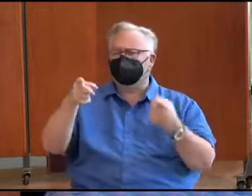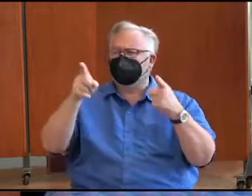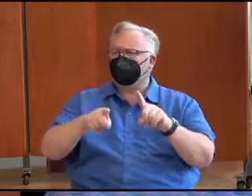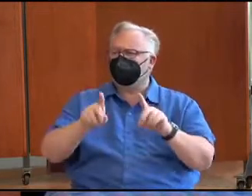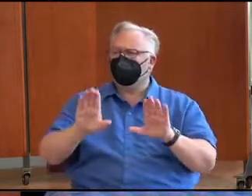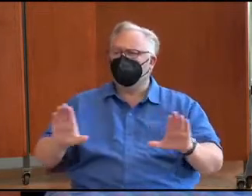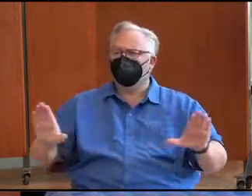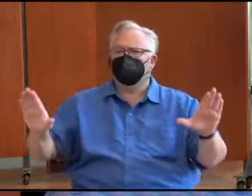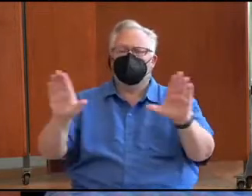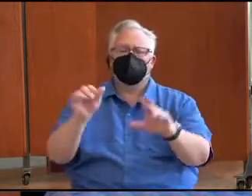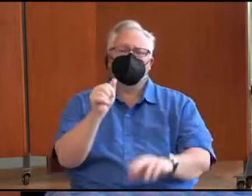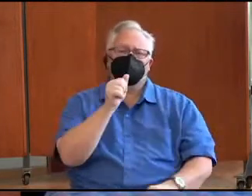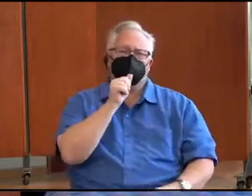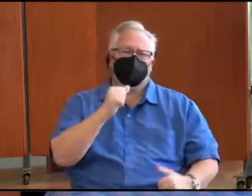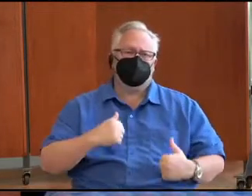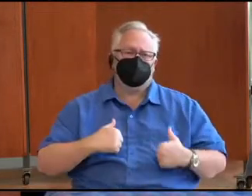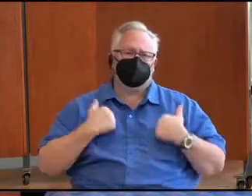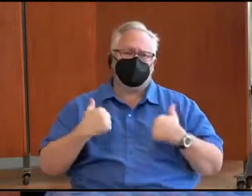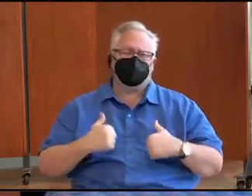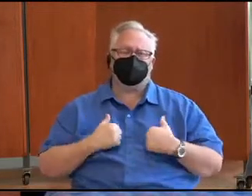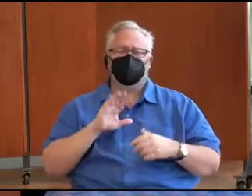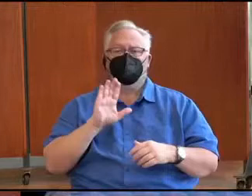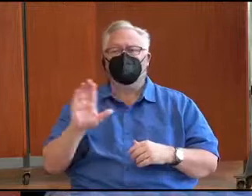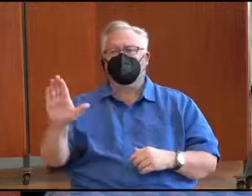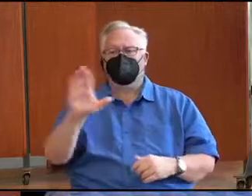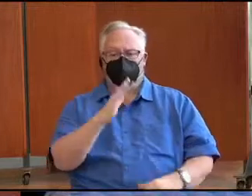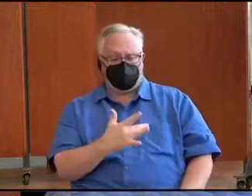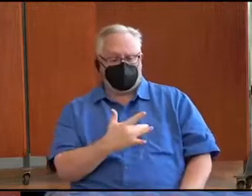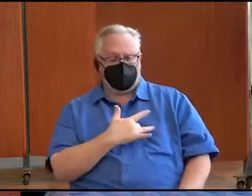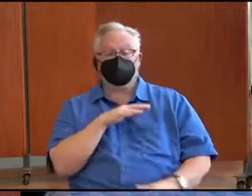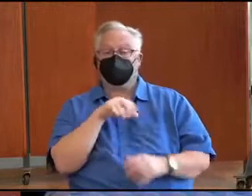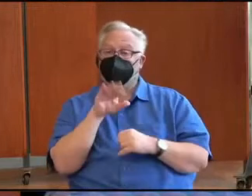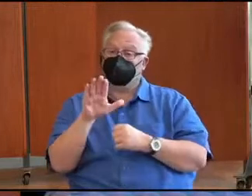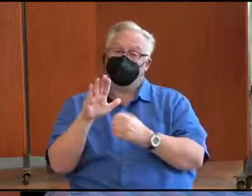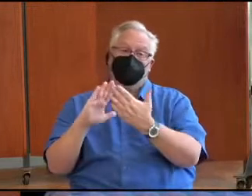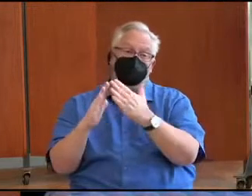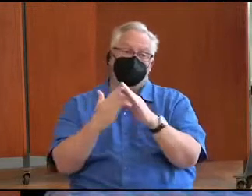lives, in your own hearts, in your community,